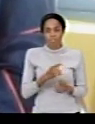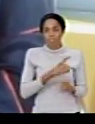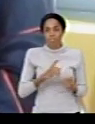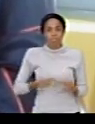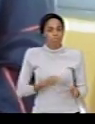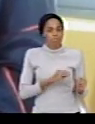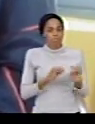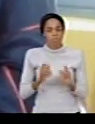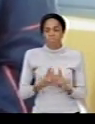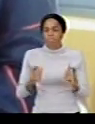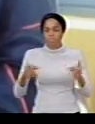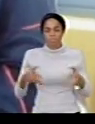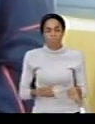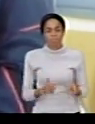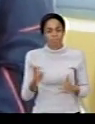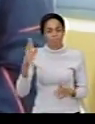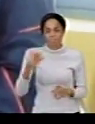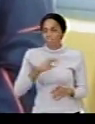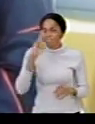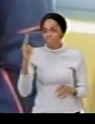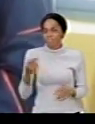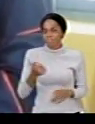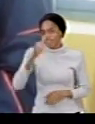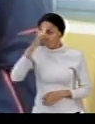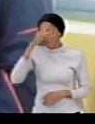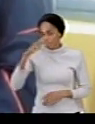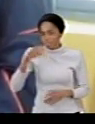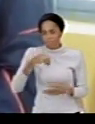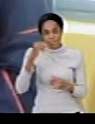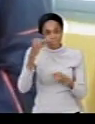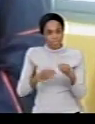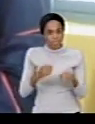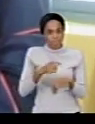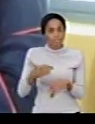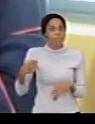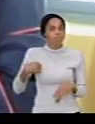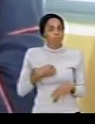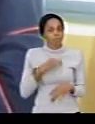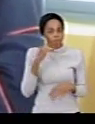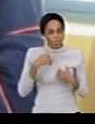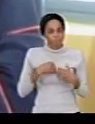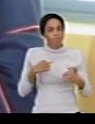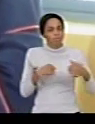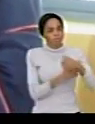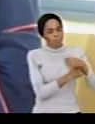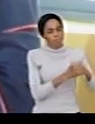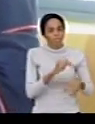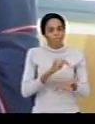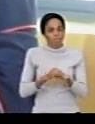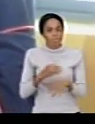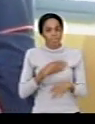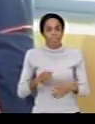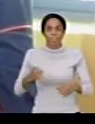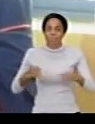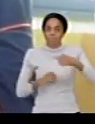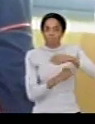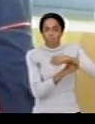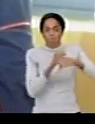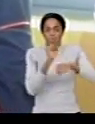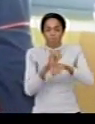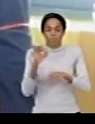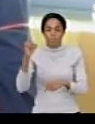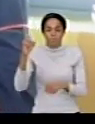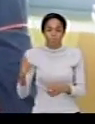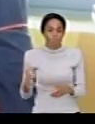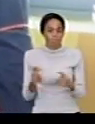way. God is using Baba for the end time, and we have to support his ministry and support the work of God together.